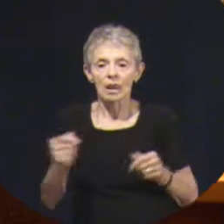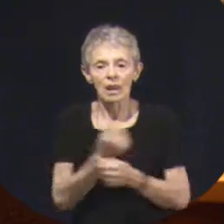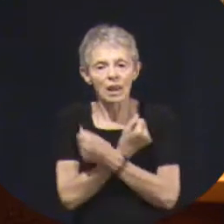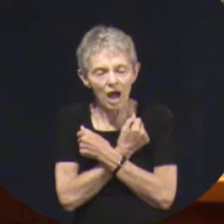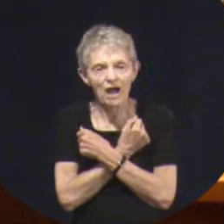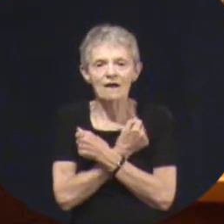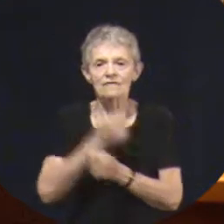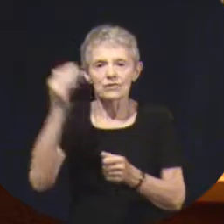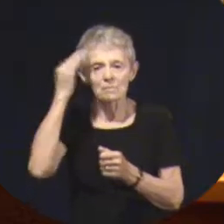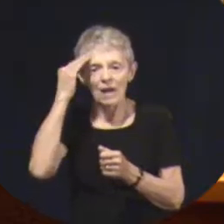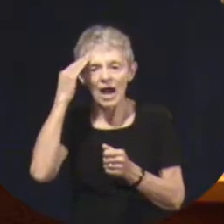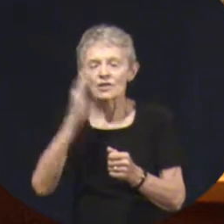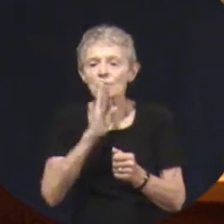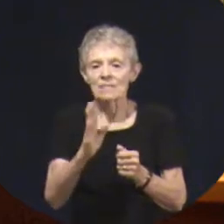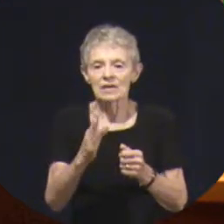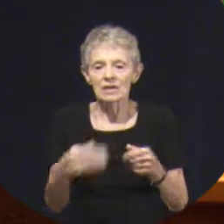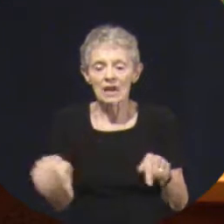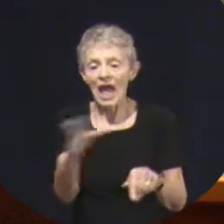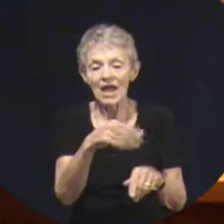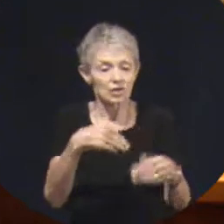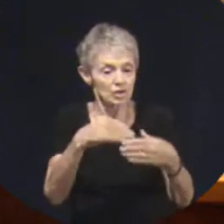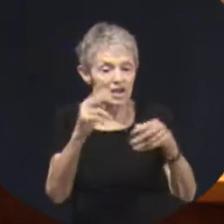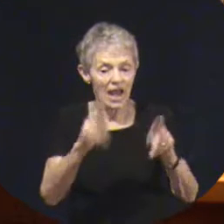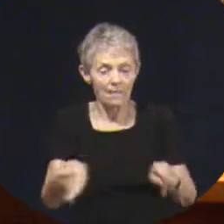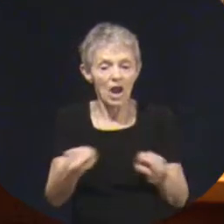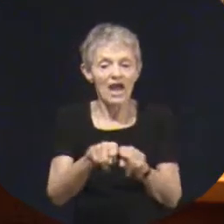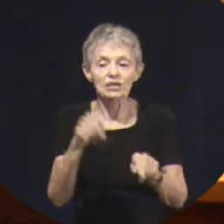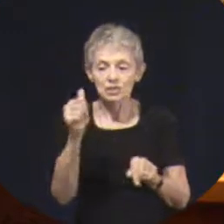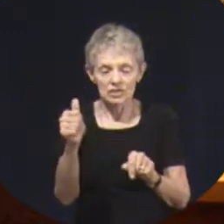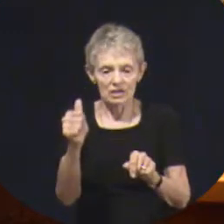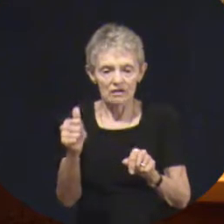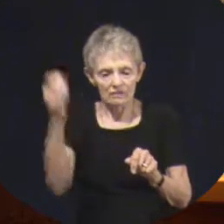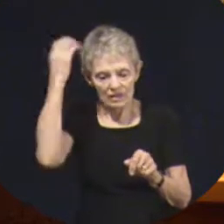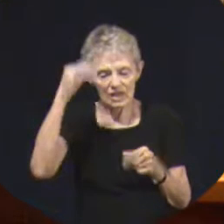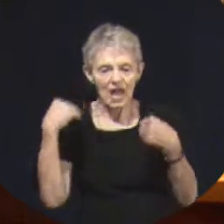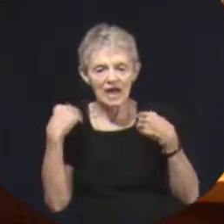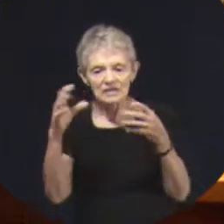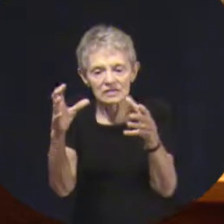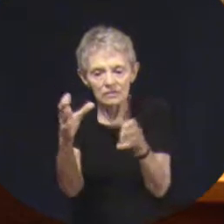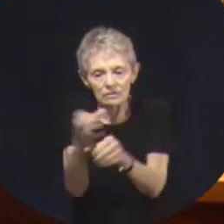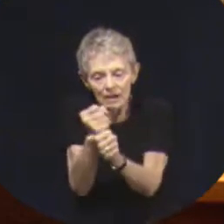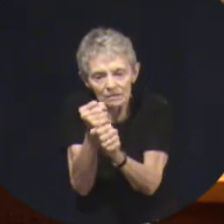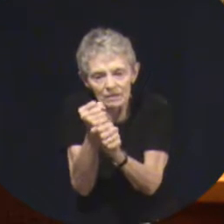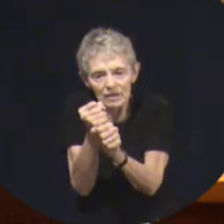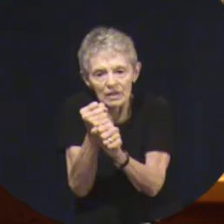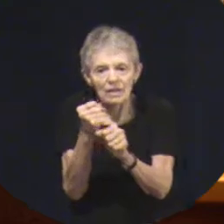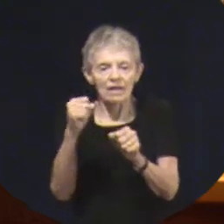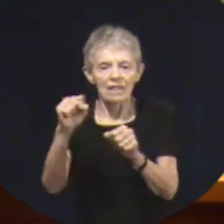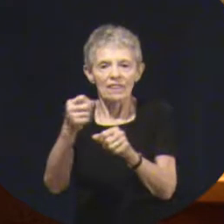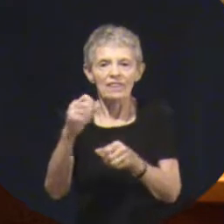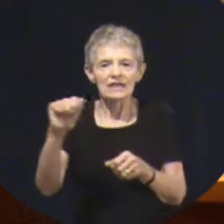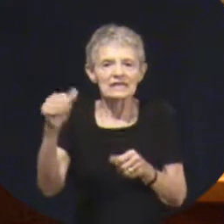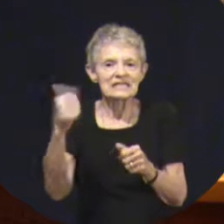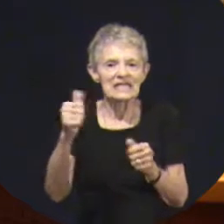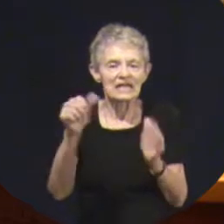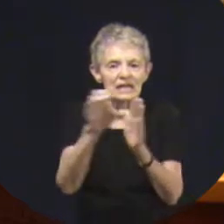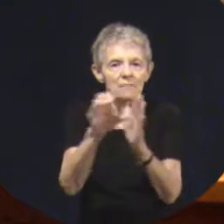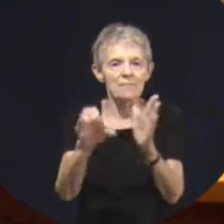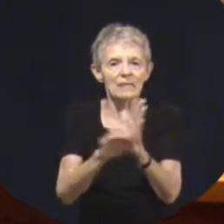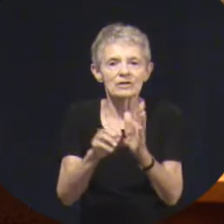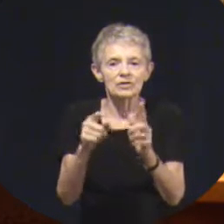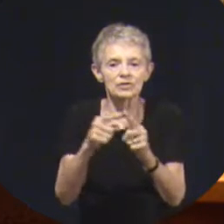your neighbor as yourself." He has encapsulated the Ten Commandments into these two great commandments. The first three